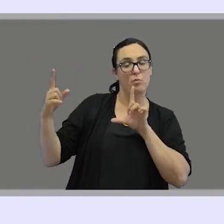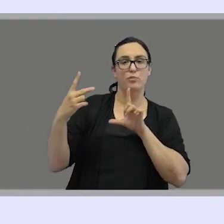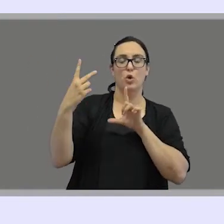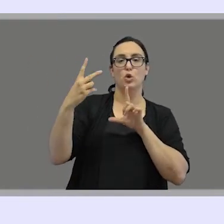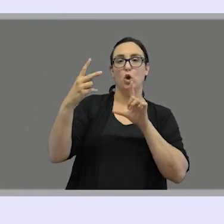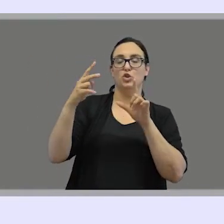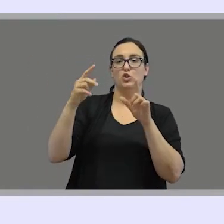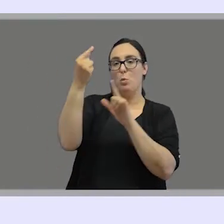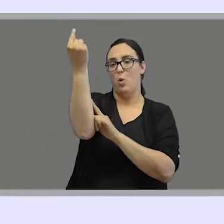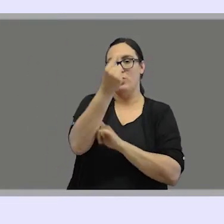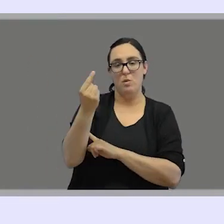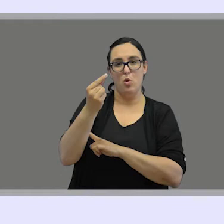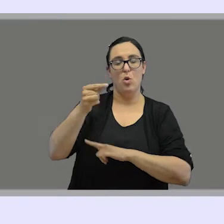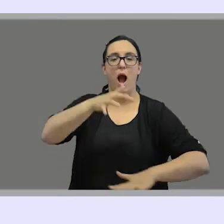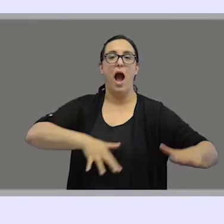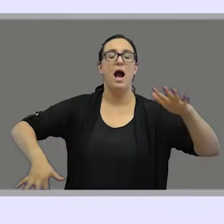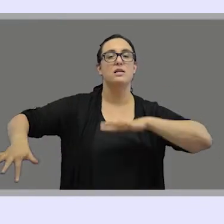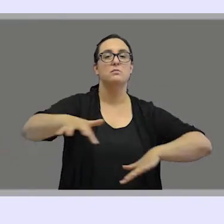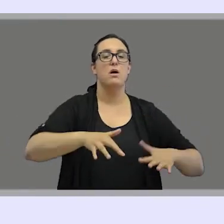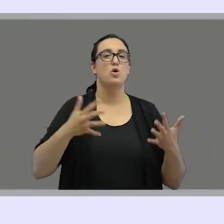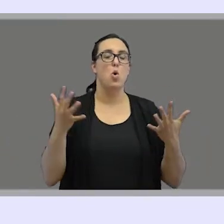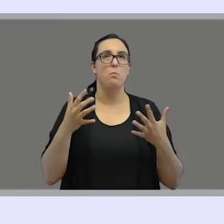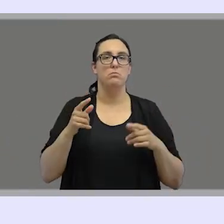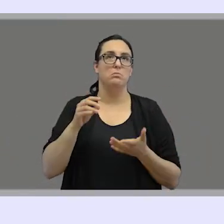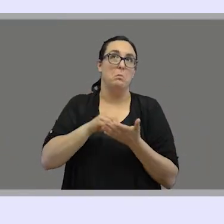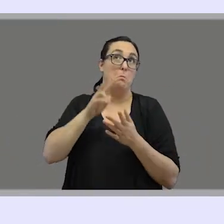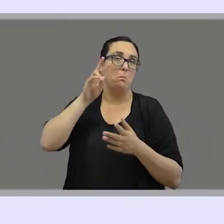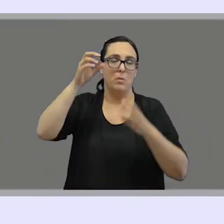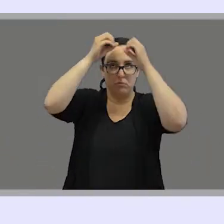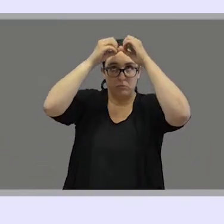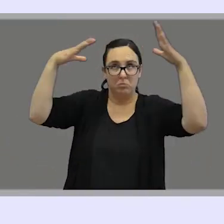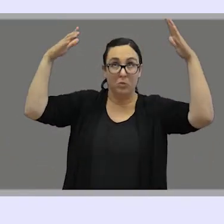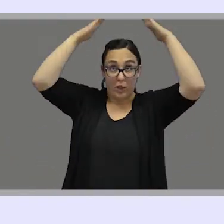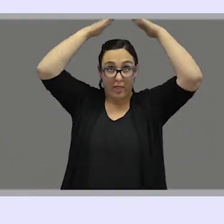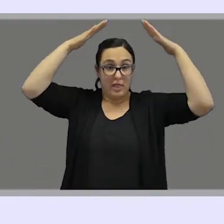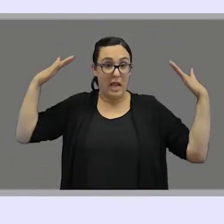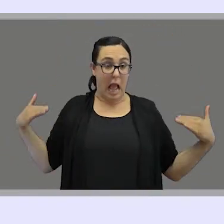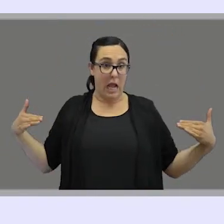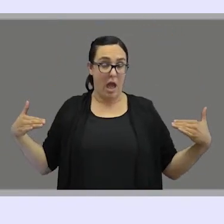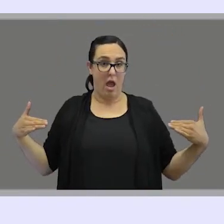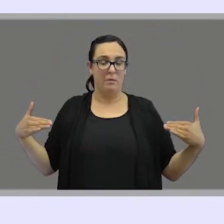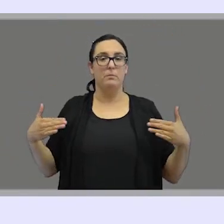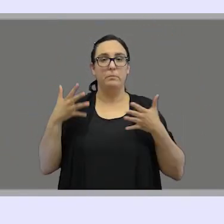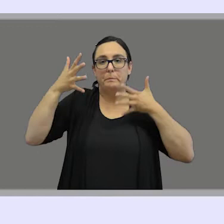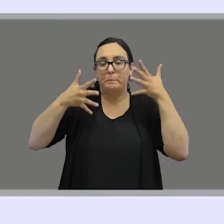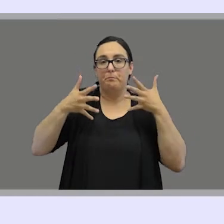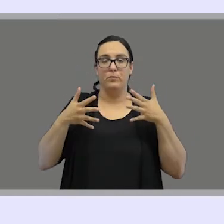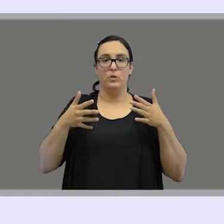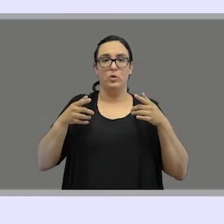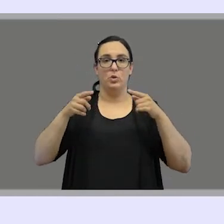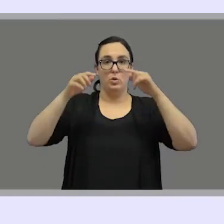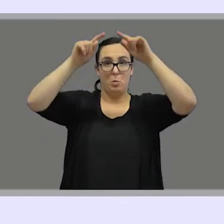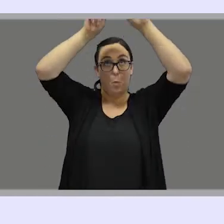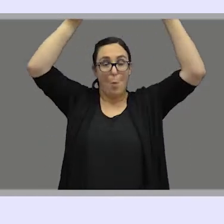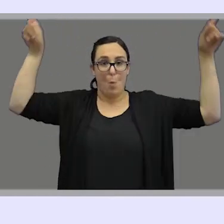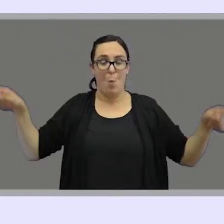different representations of the signing space. Sometimes it is conceived as a triangle, sometimes